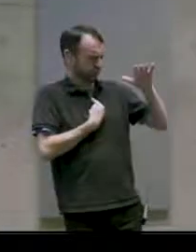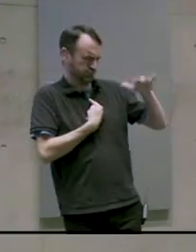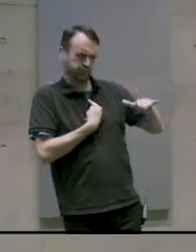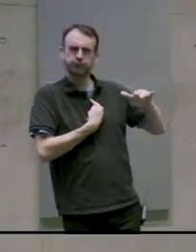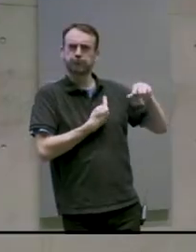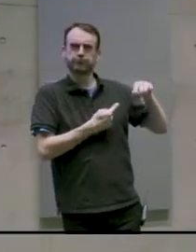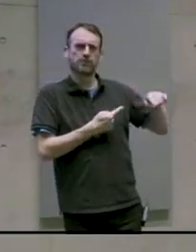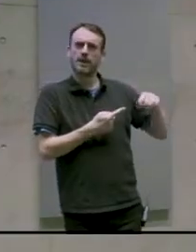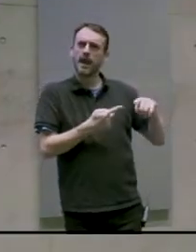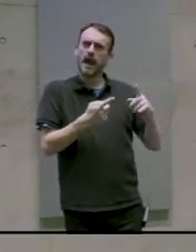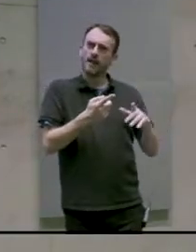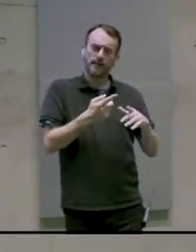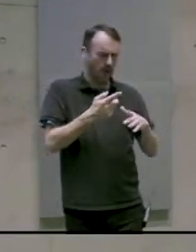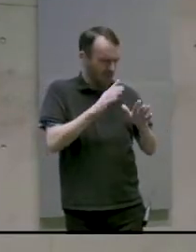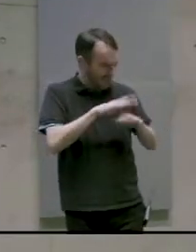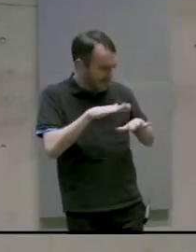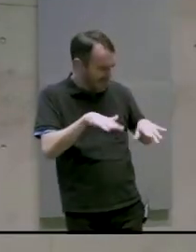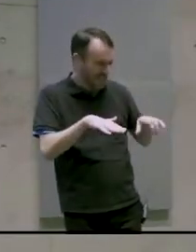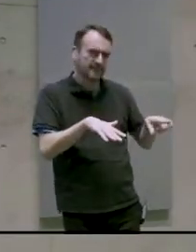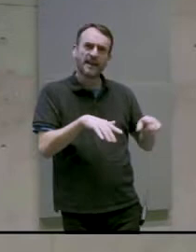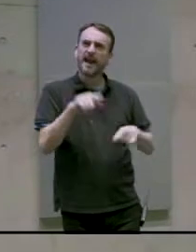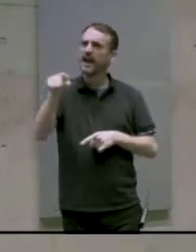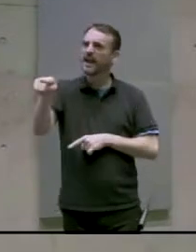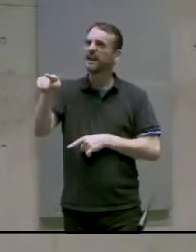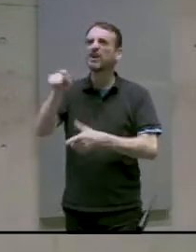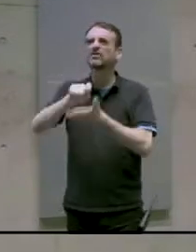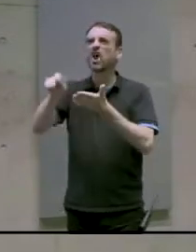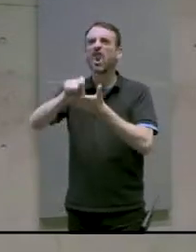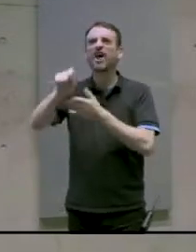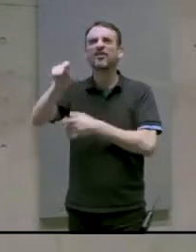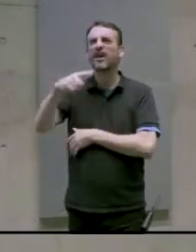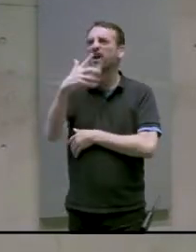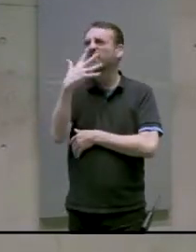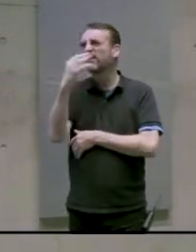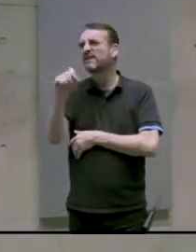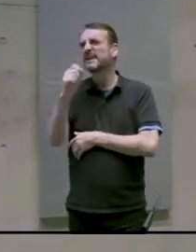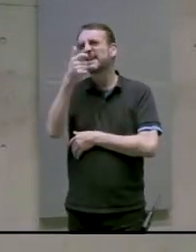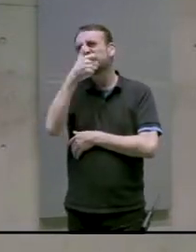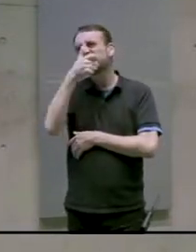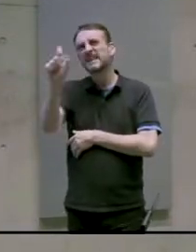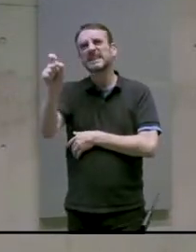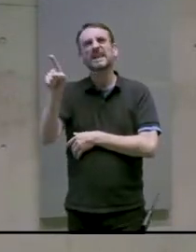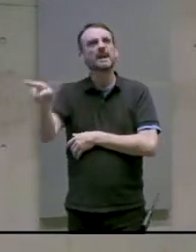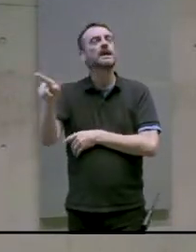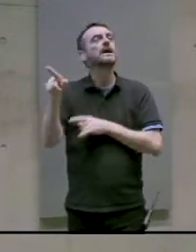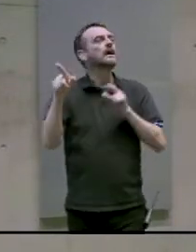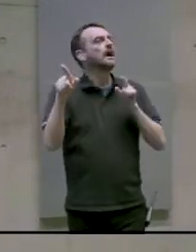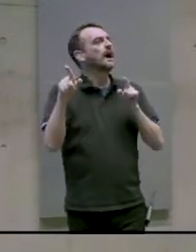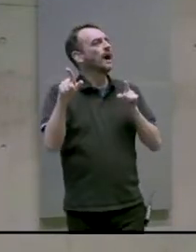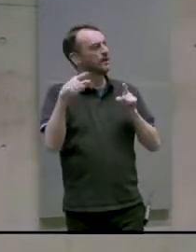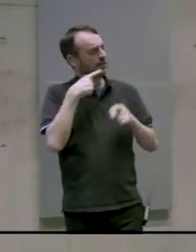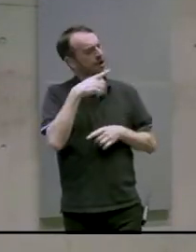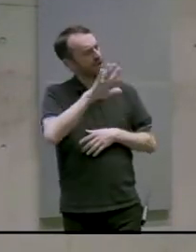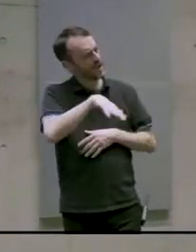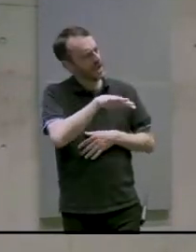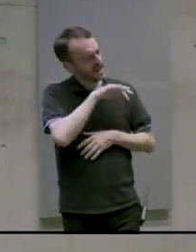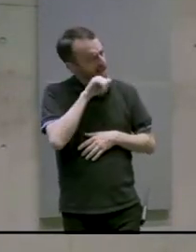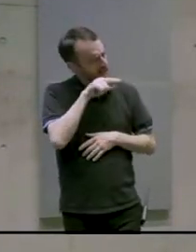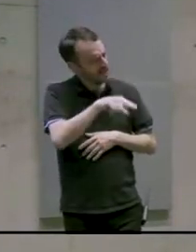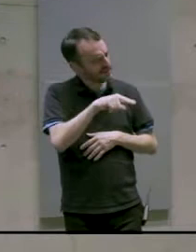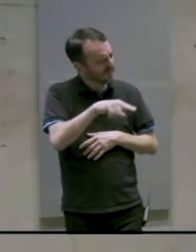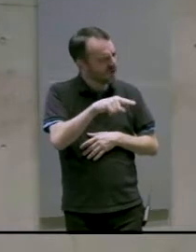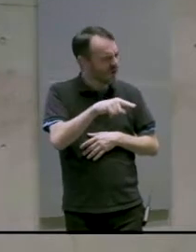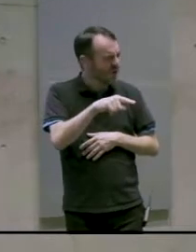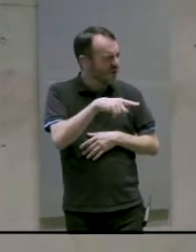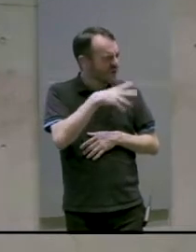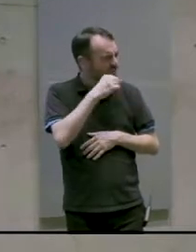game, and he was like a 50, 60-year-old journalist, wrote up some article, and he said, yeah, it's a nice little fad, this